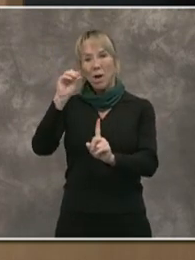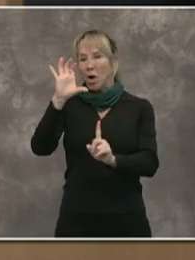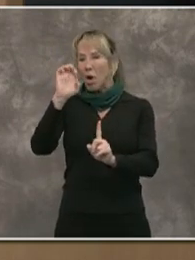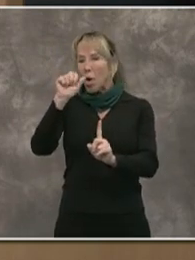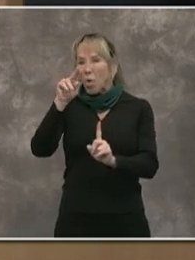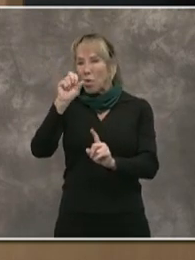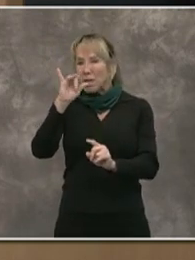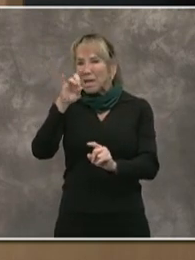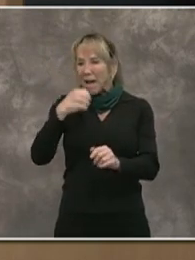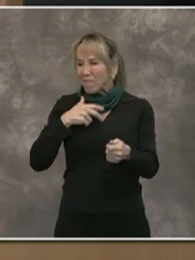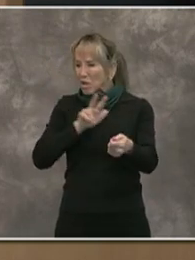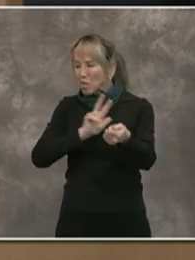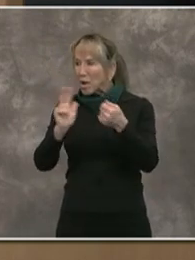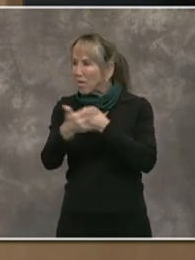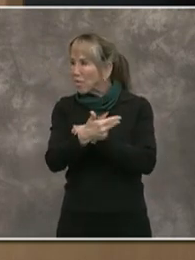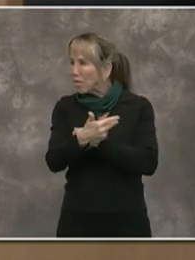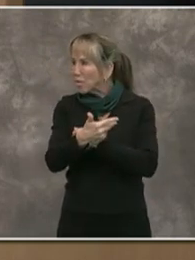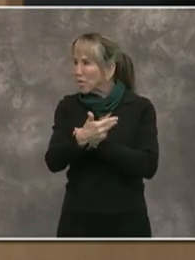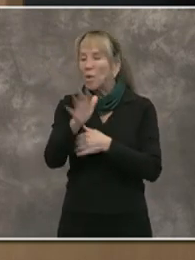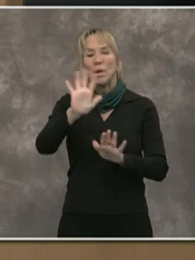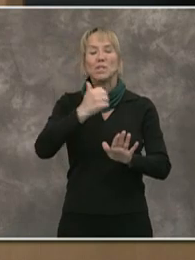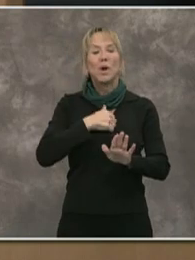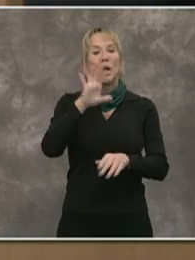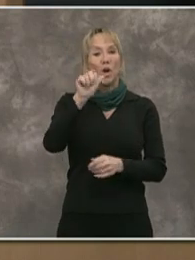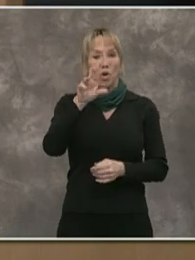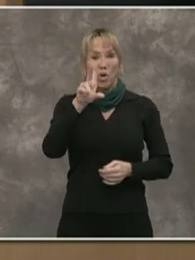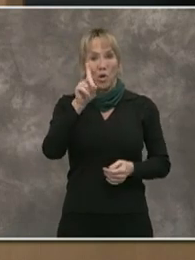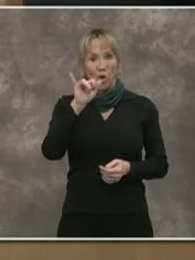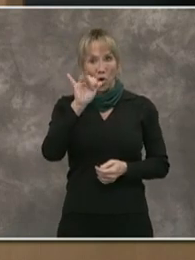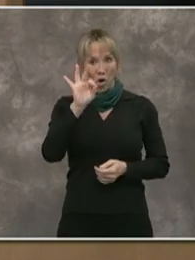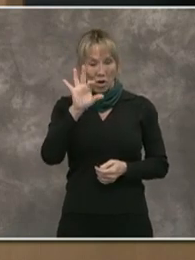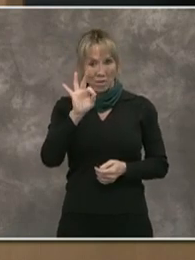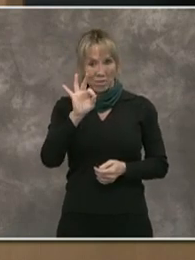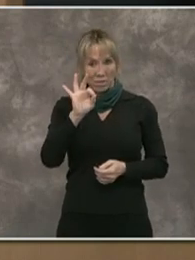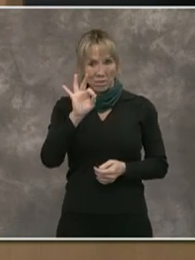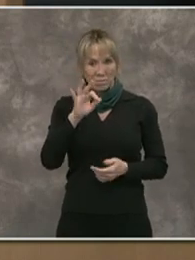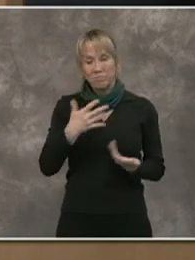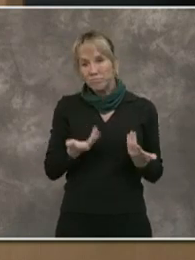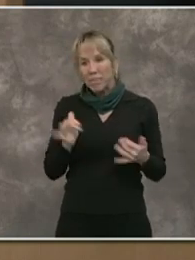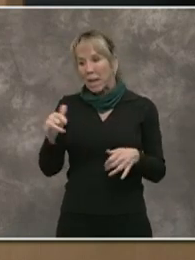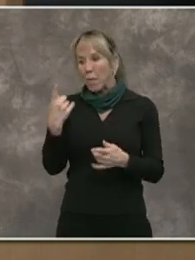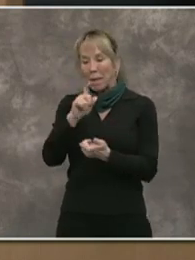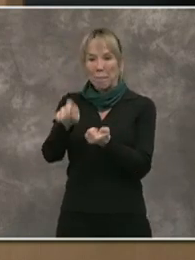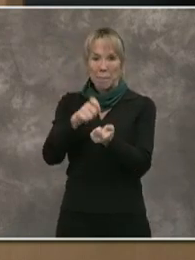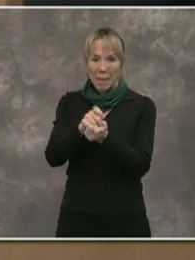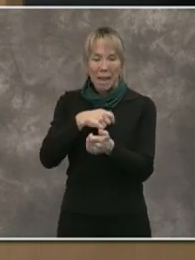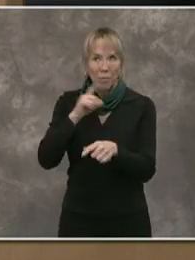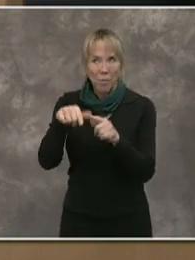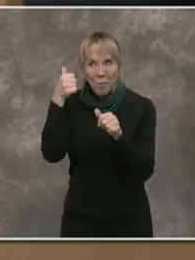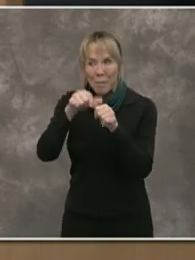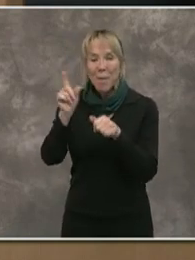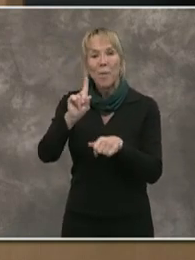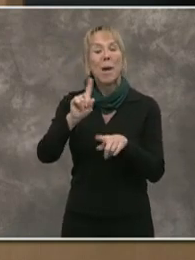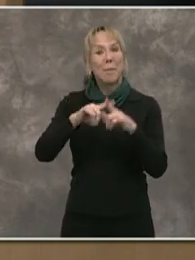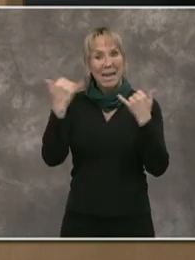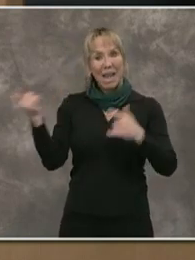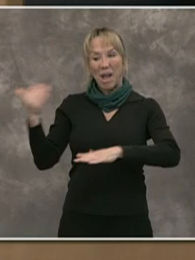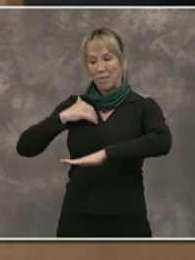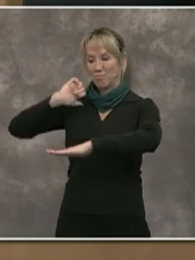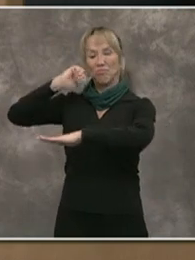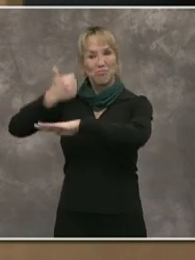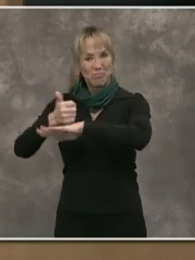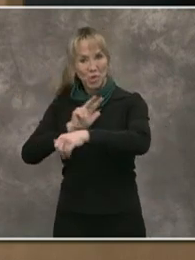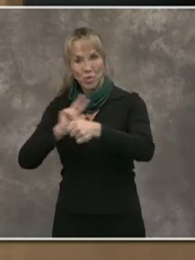Oceanside, I believe it's, I'm sorry? It's in Cardiff, yes. I'm sorry, the precise location I couldn't remember off the top of my head. But I can tell you that